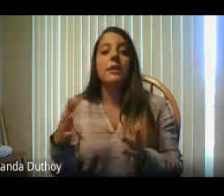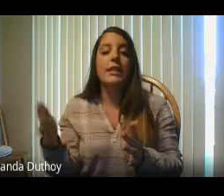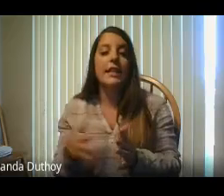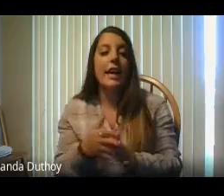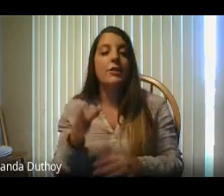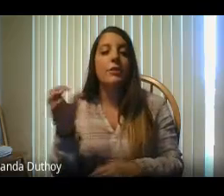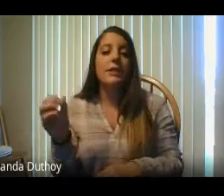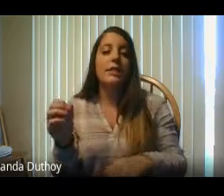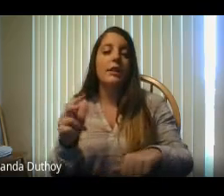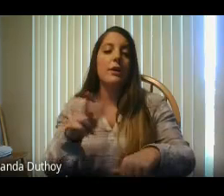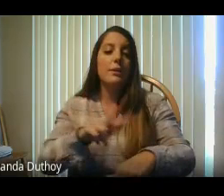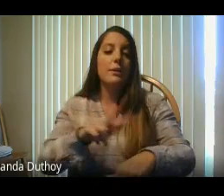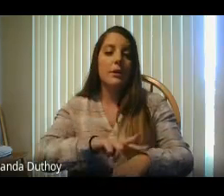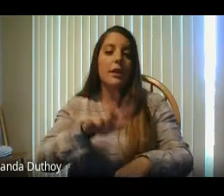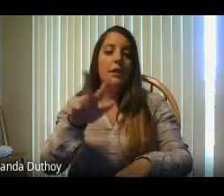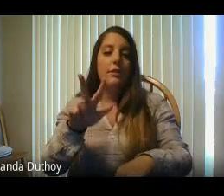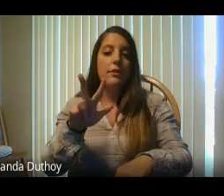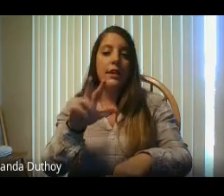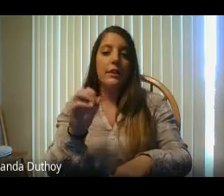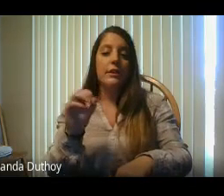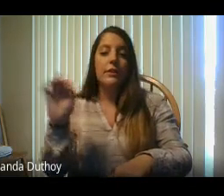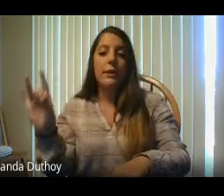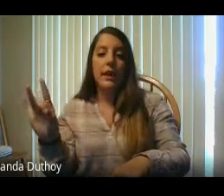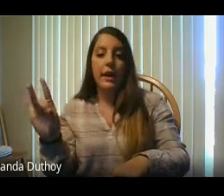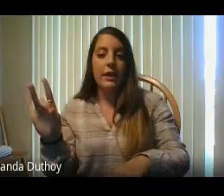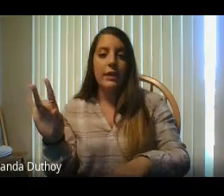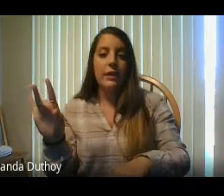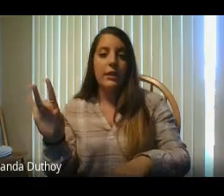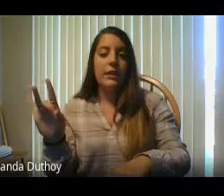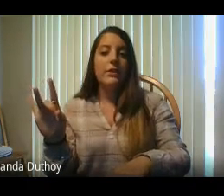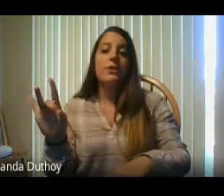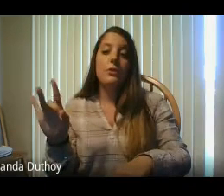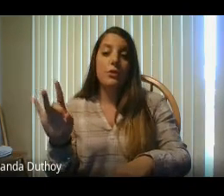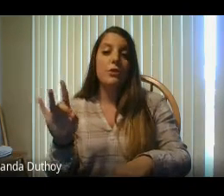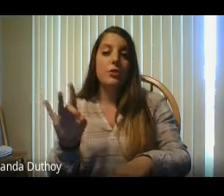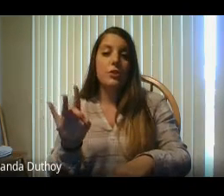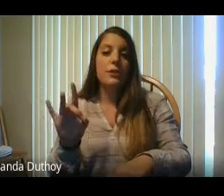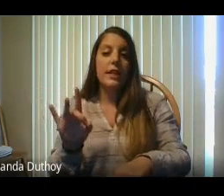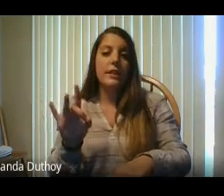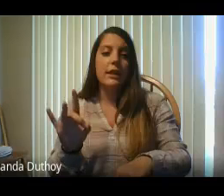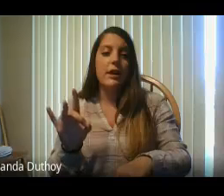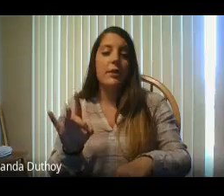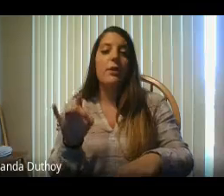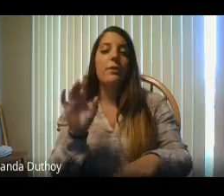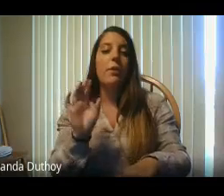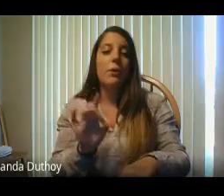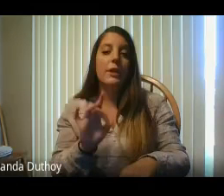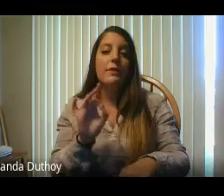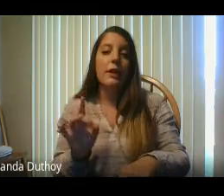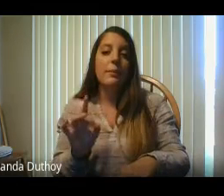507, things like that, you use a 0. So 308. You do use that